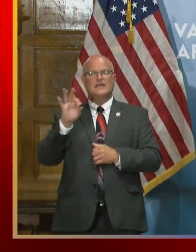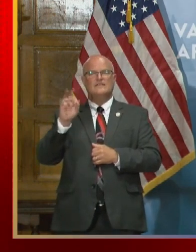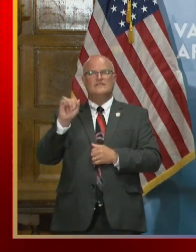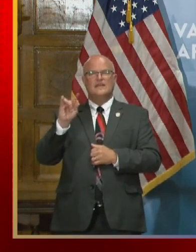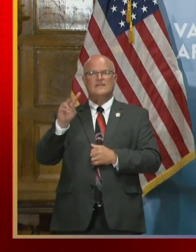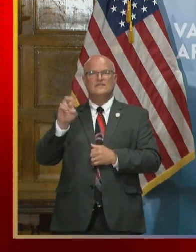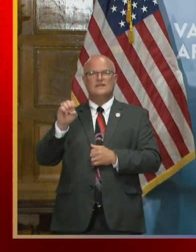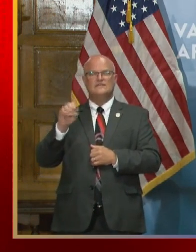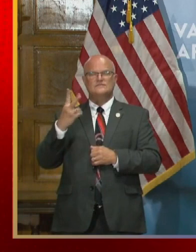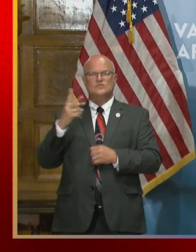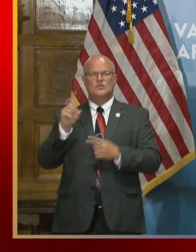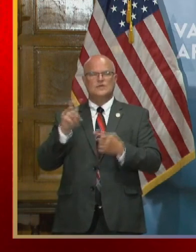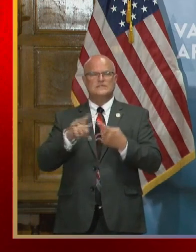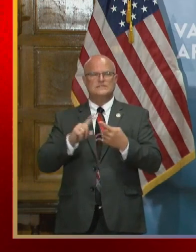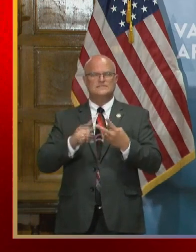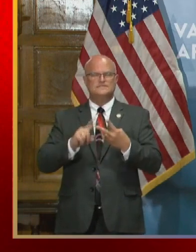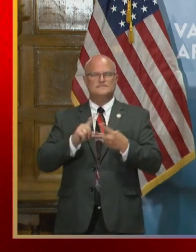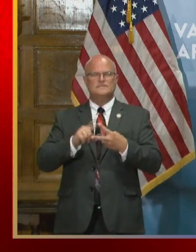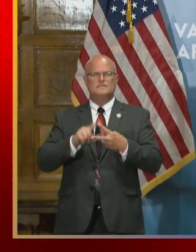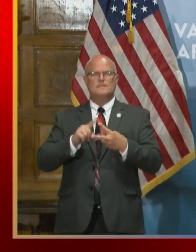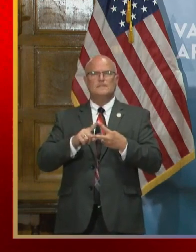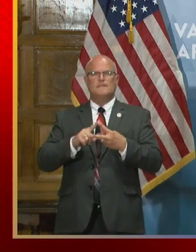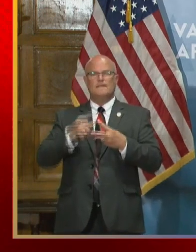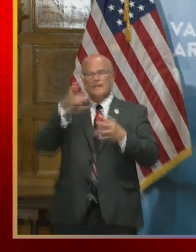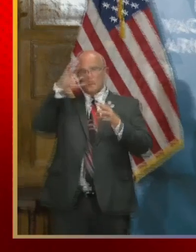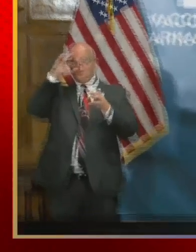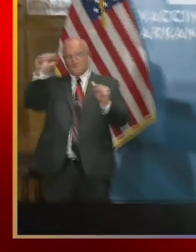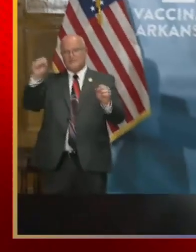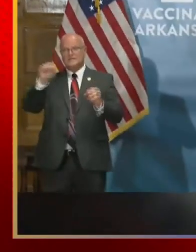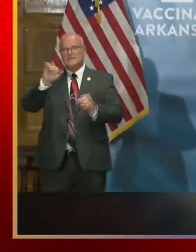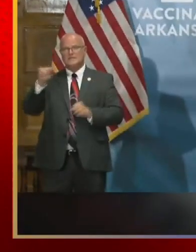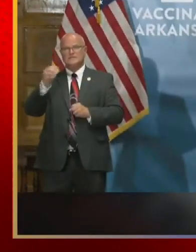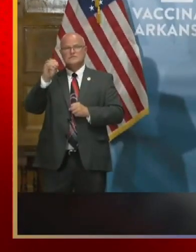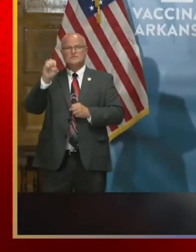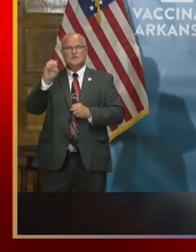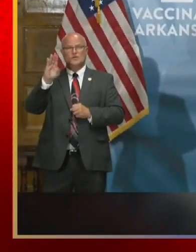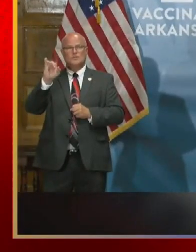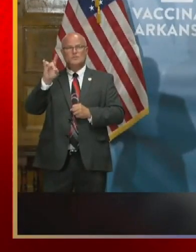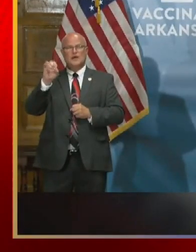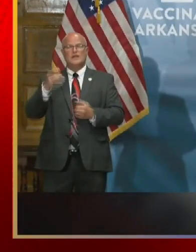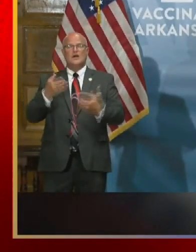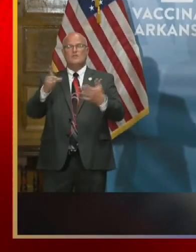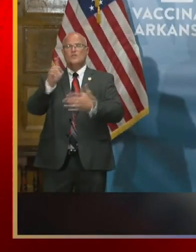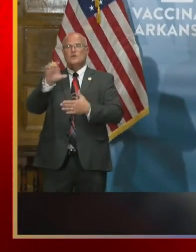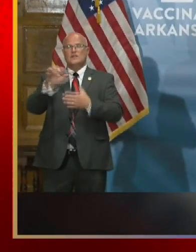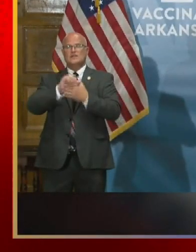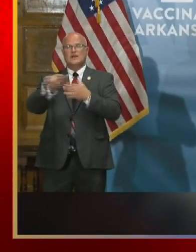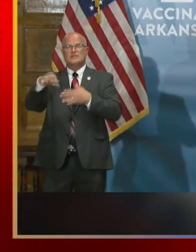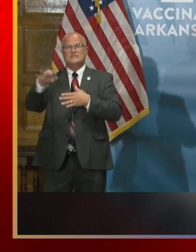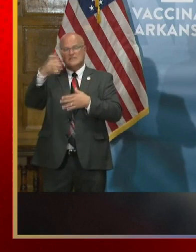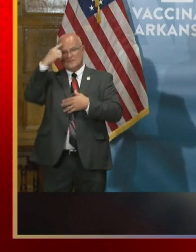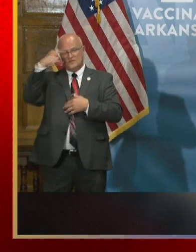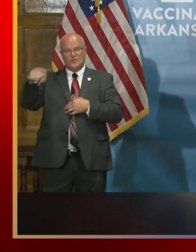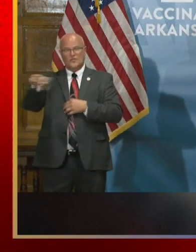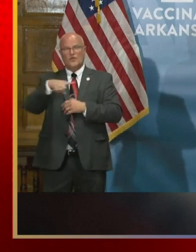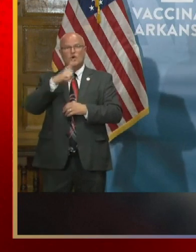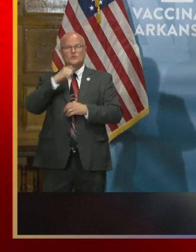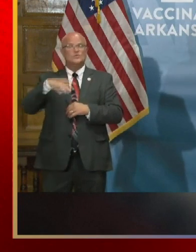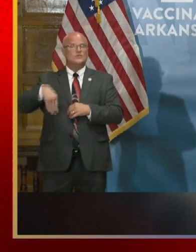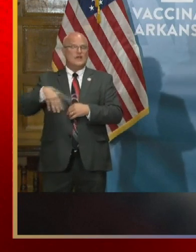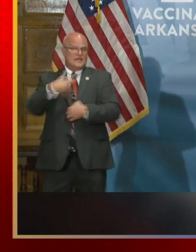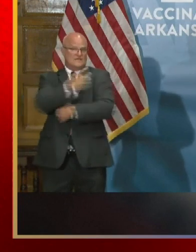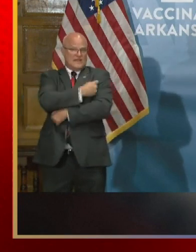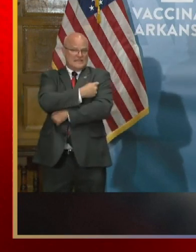have two questions for you. My first is President Joe Biden had encouraged states to offer a $100 incentive to those who aren't